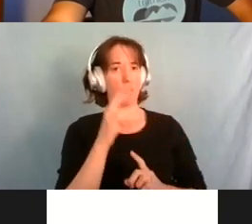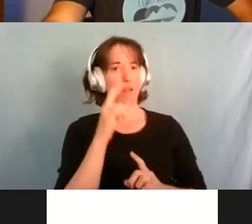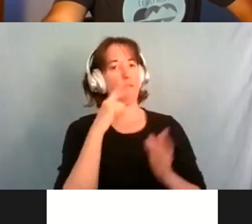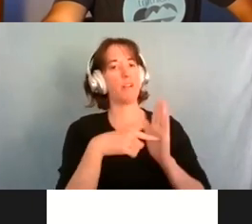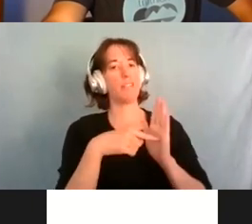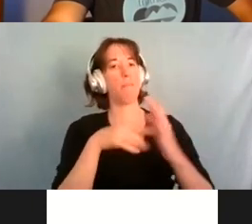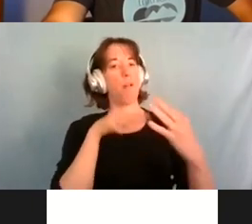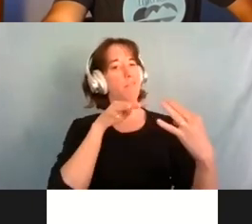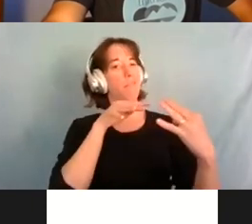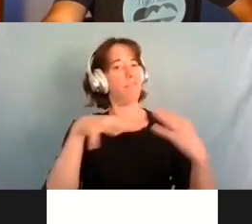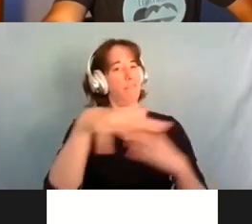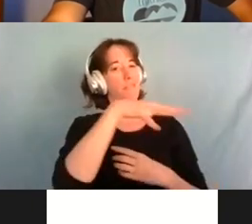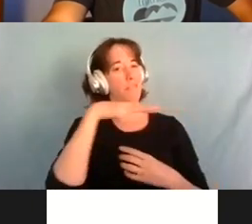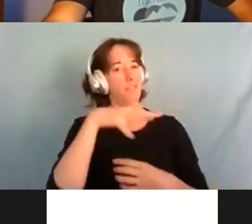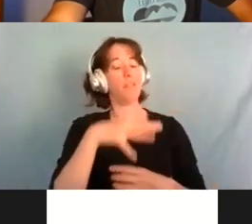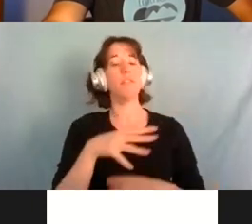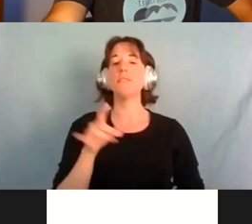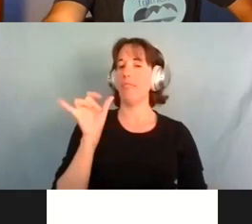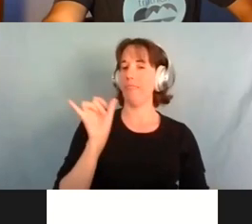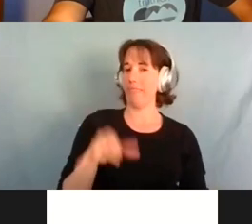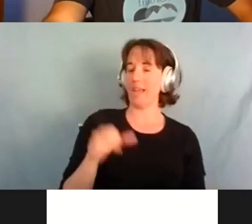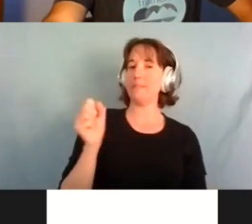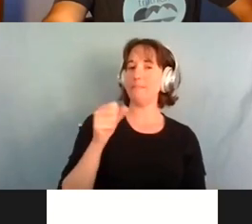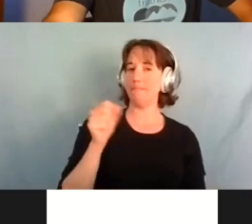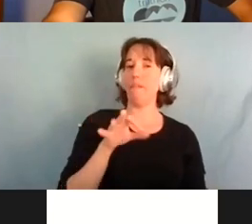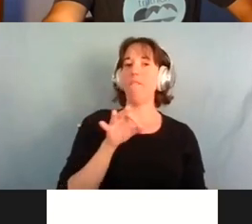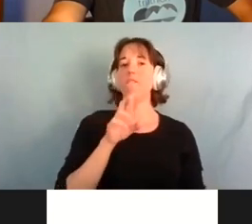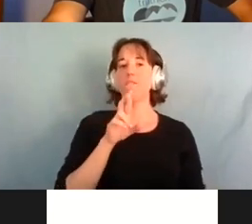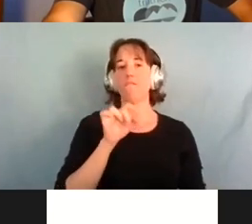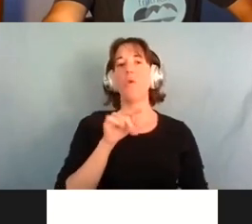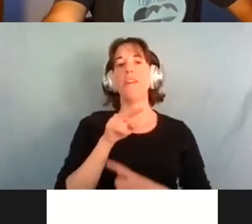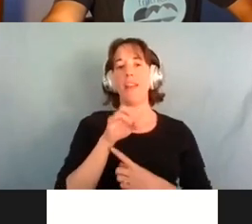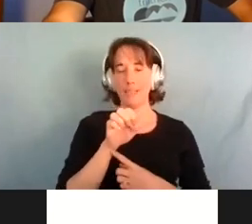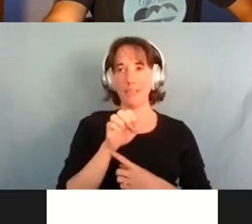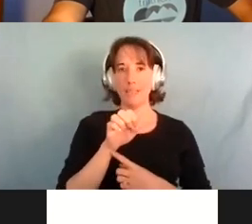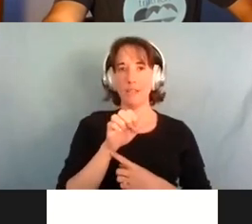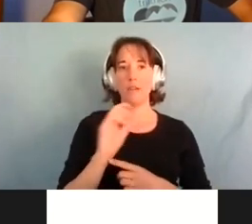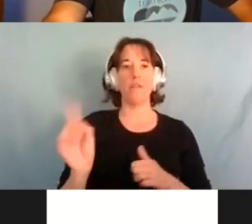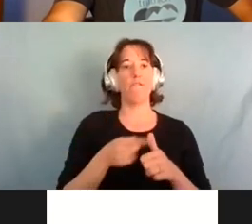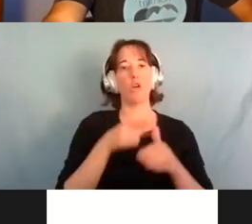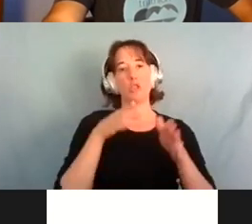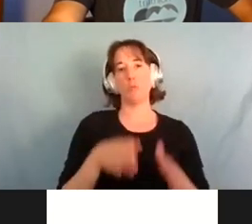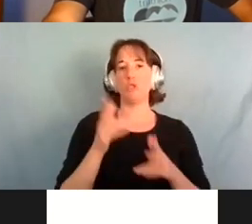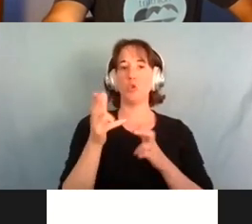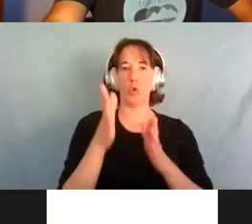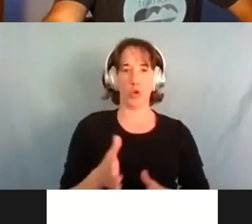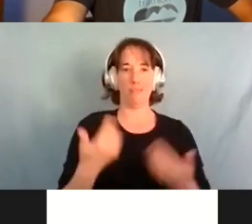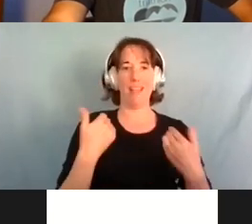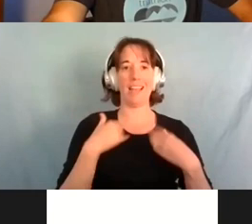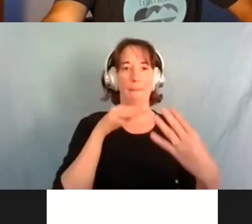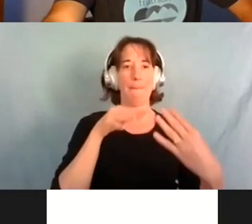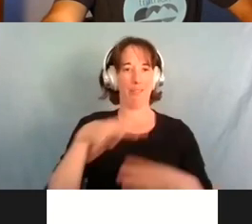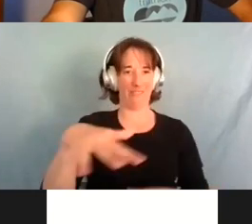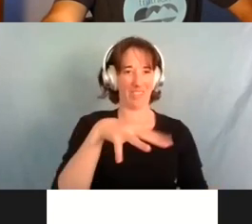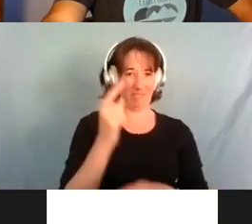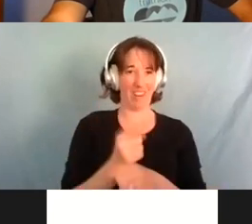so Fortnite is a first-person shooter, so it has a battlefield, right? So basically, the whole battlefield is kind